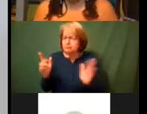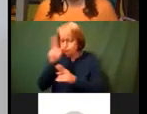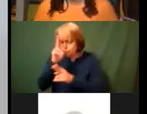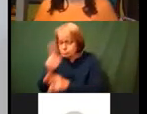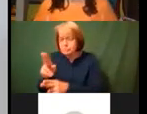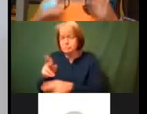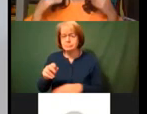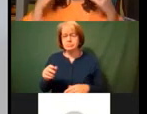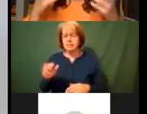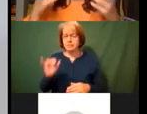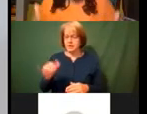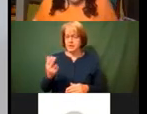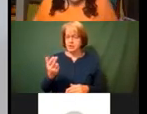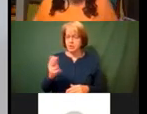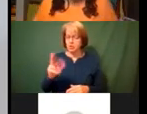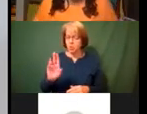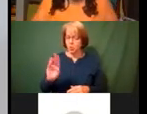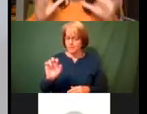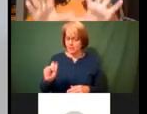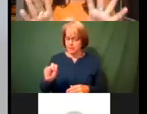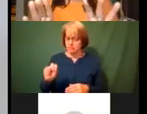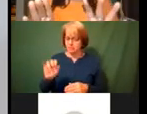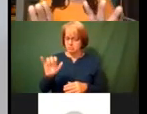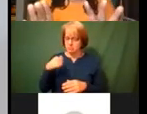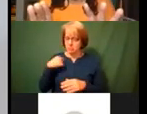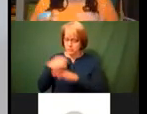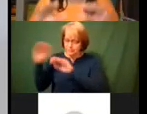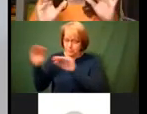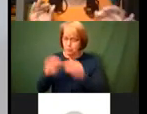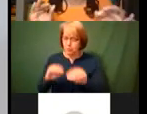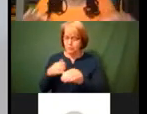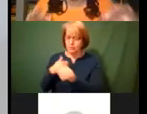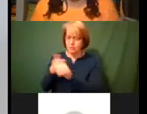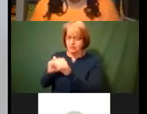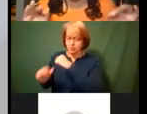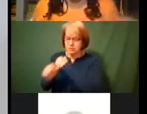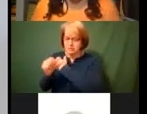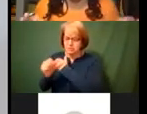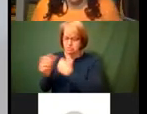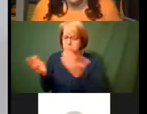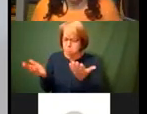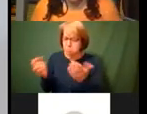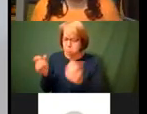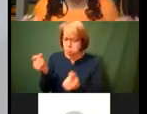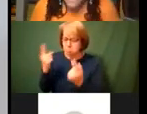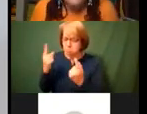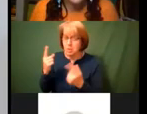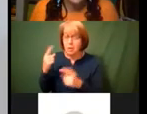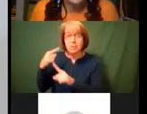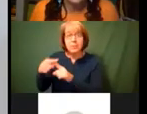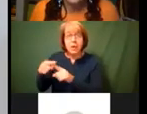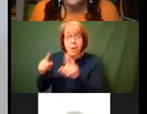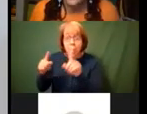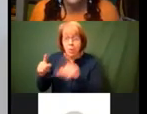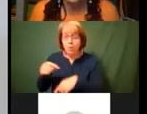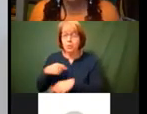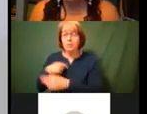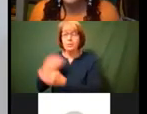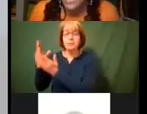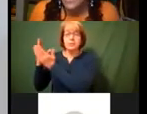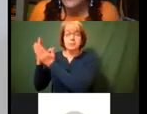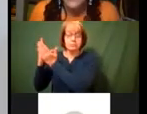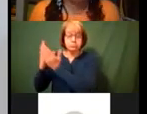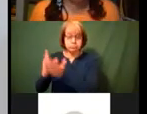do. The thing that I have to ask, right? And also I want to say that something like 60% of them didn't survive. They got their 160 acres, but